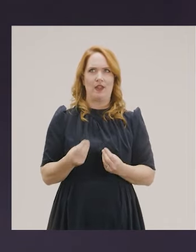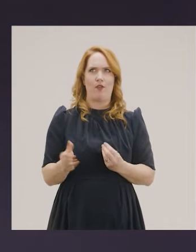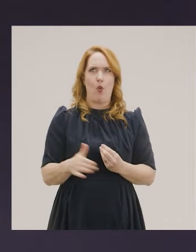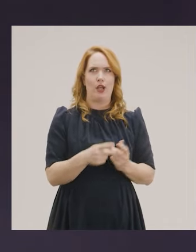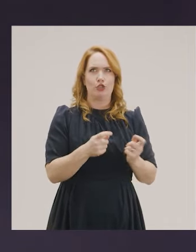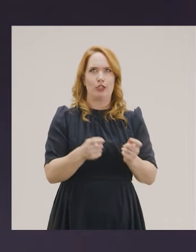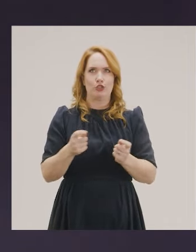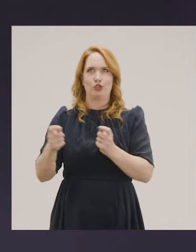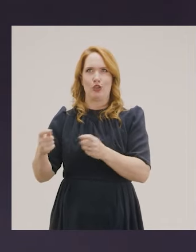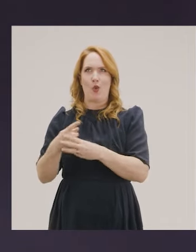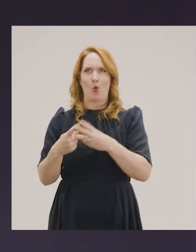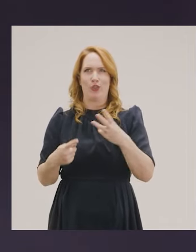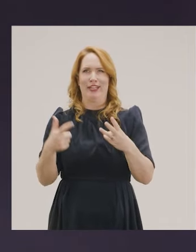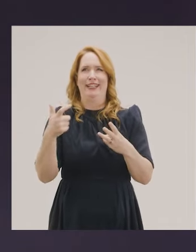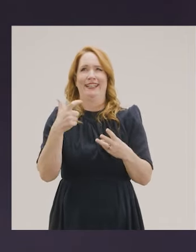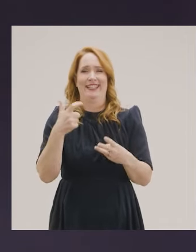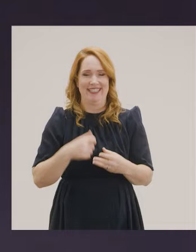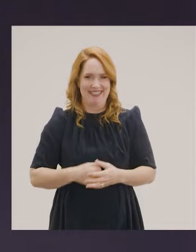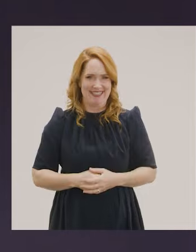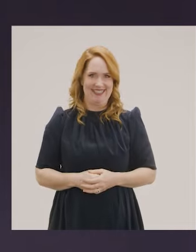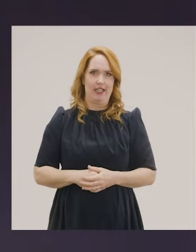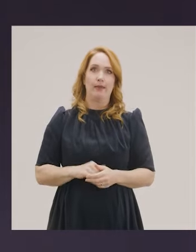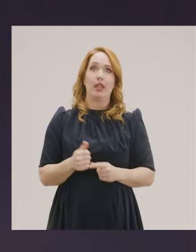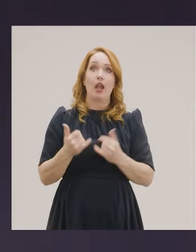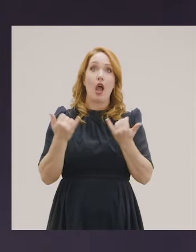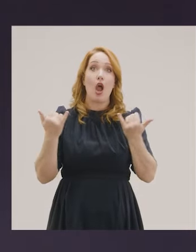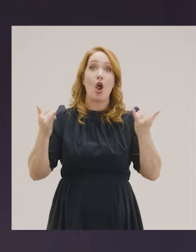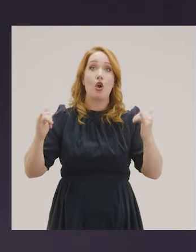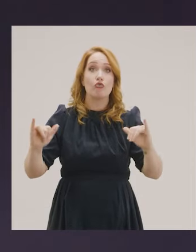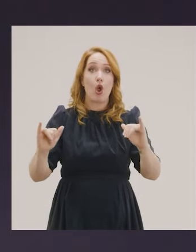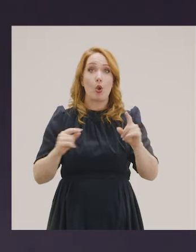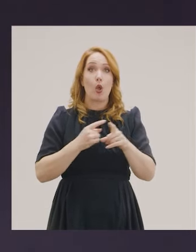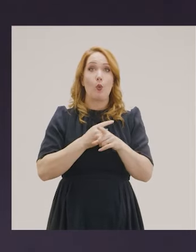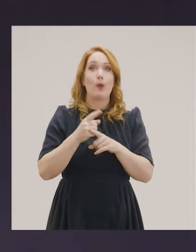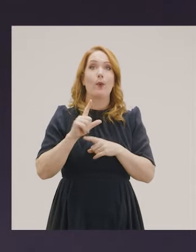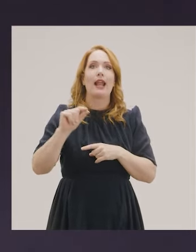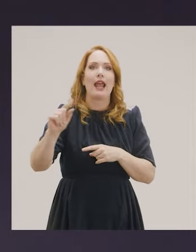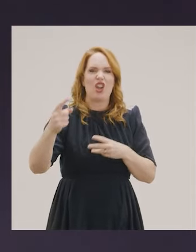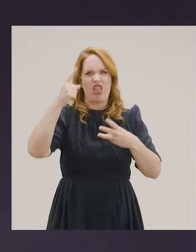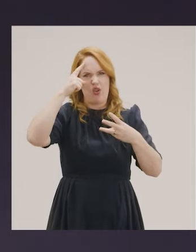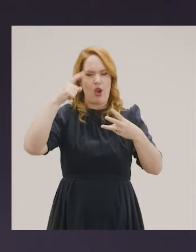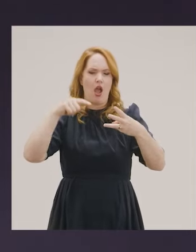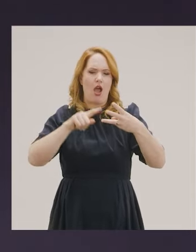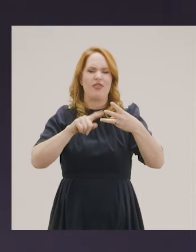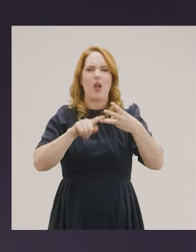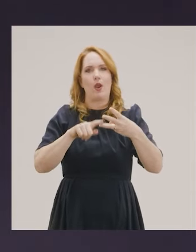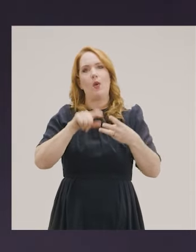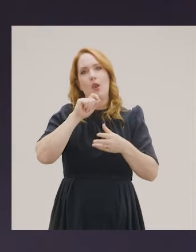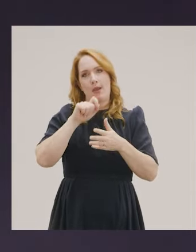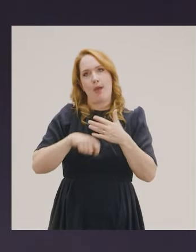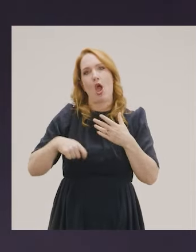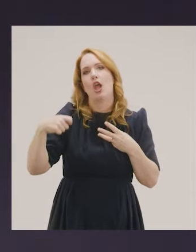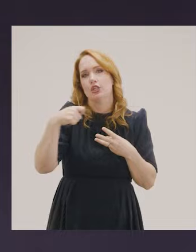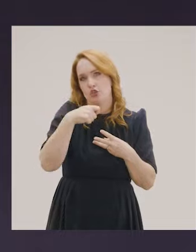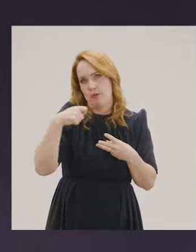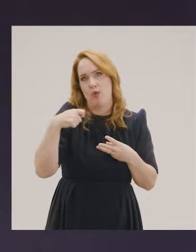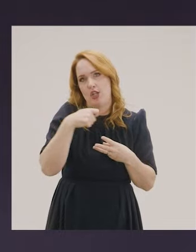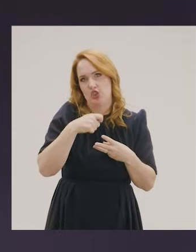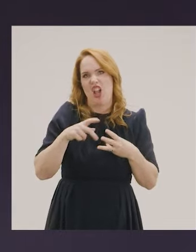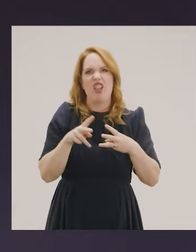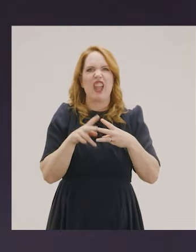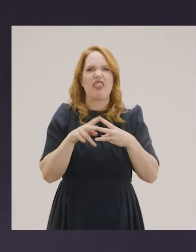because, and then of course you've got to get them all treats, but... But then I made a fatal mistake the week after. I thought, well, I'll get this other little